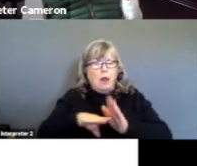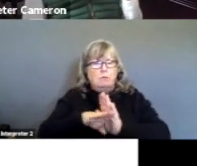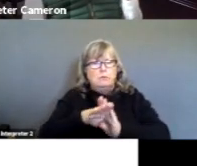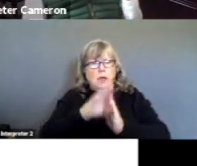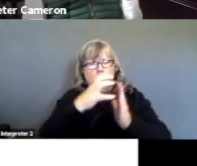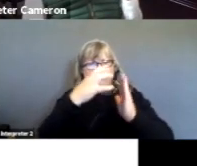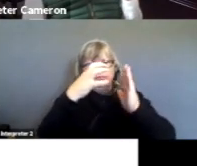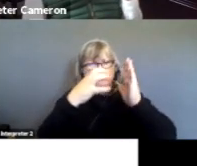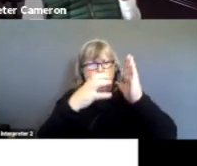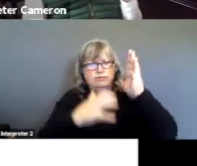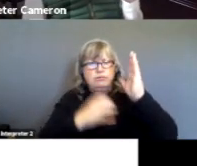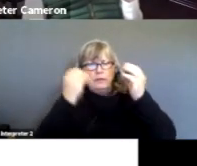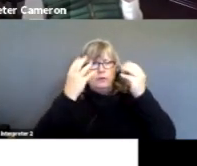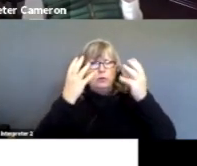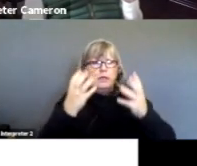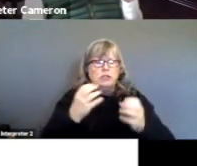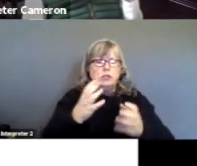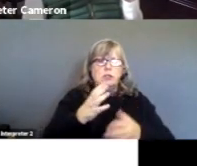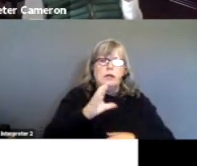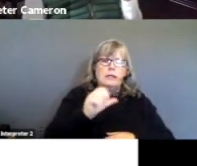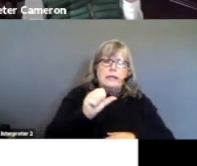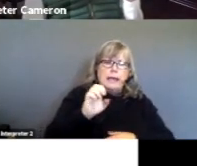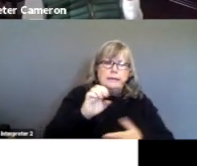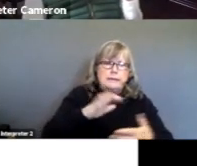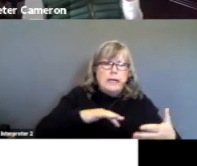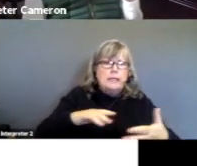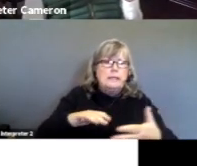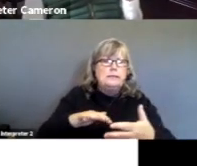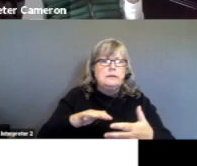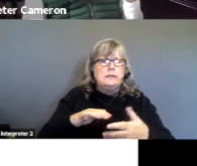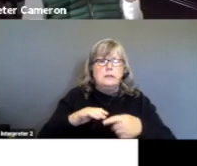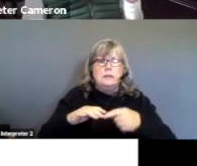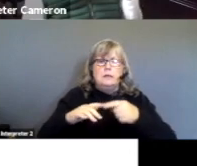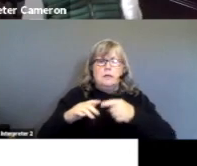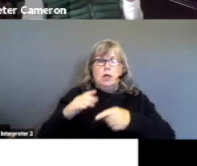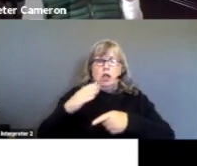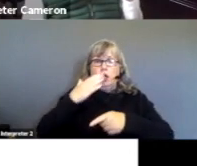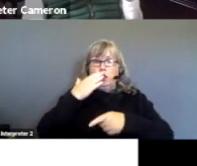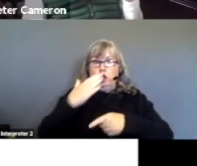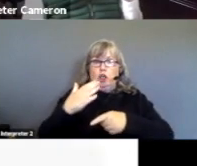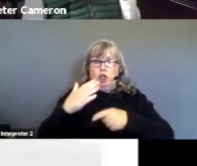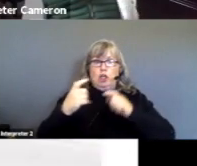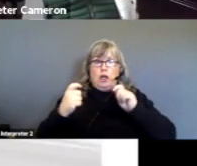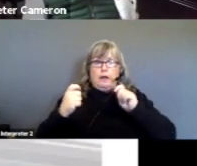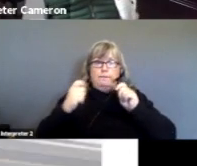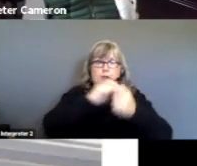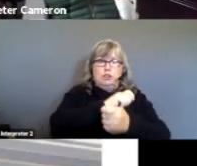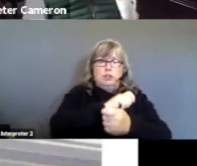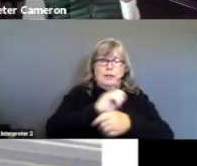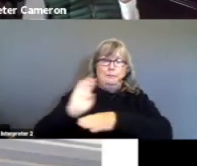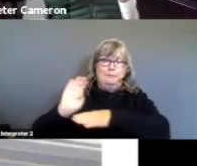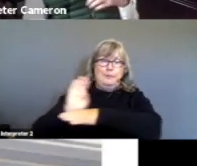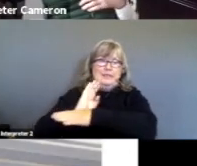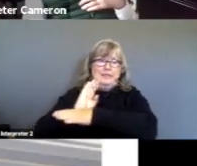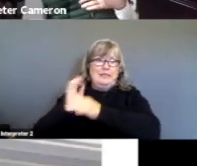and case studies of how good conversion has happened. Here's one that